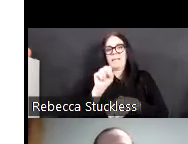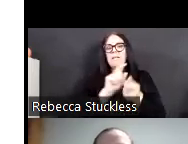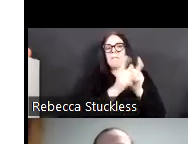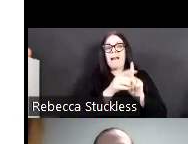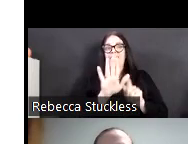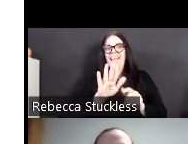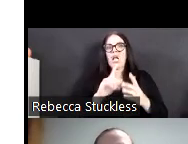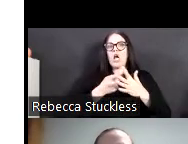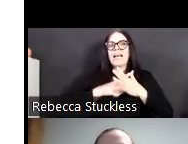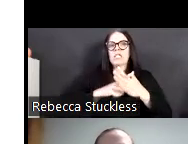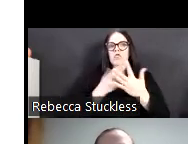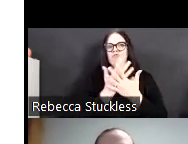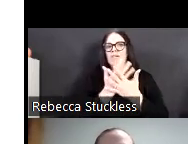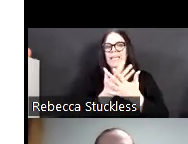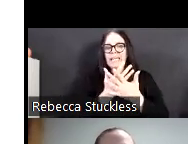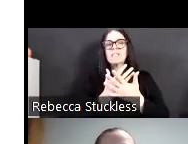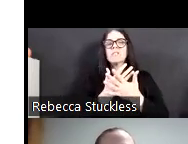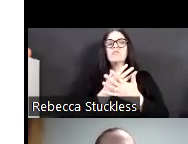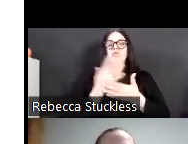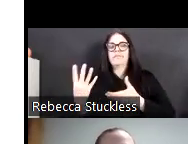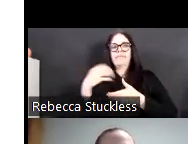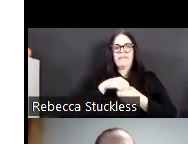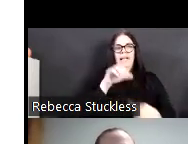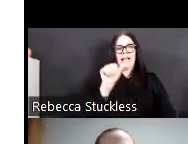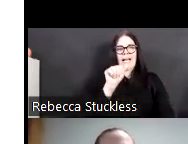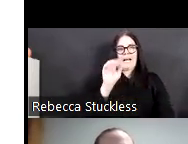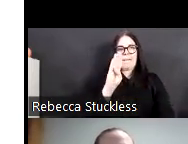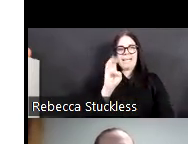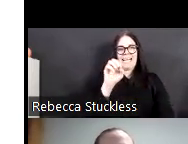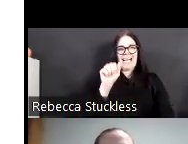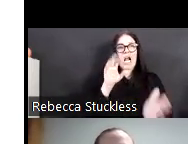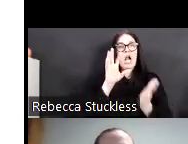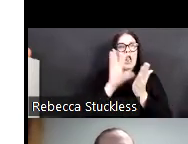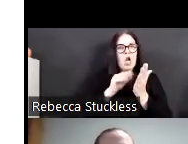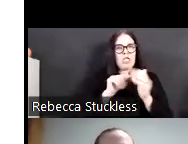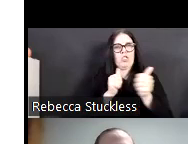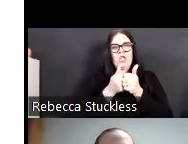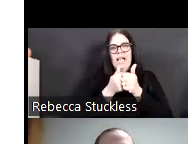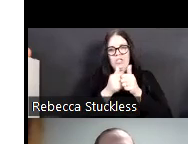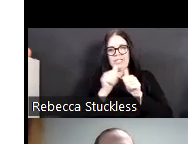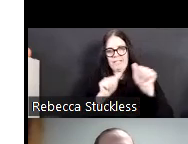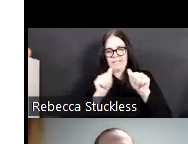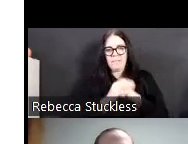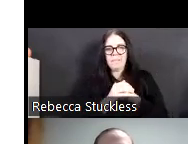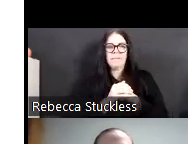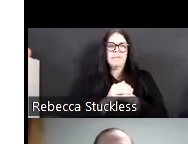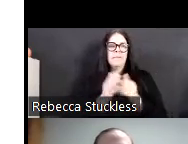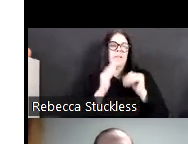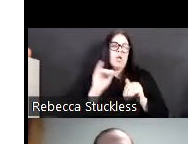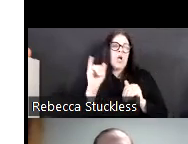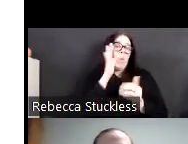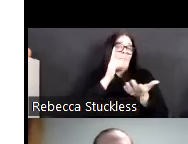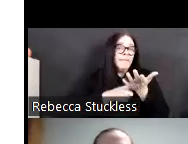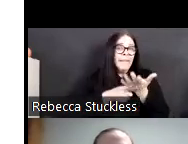tool to include elements of ABEA's Learning Challenges Assessment, how to ask some